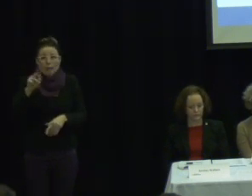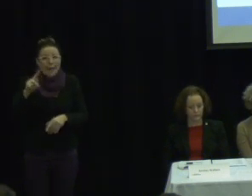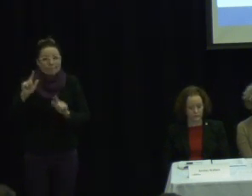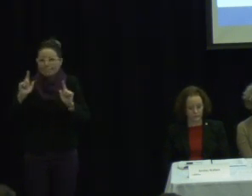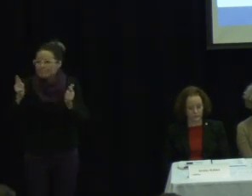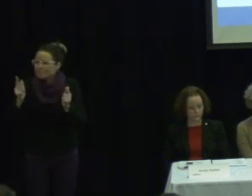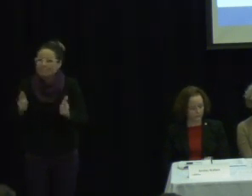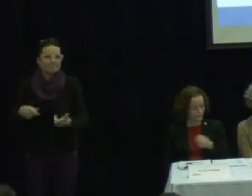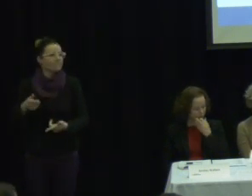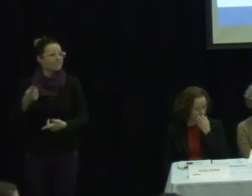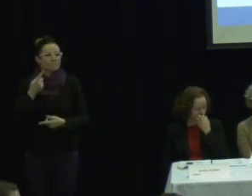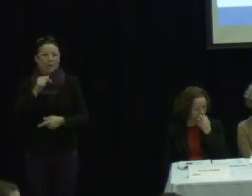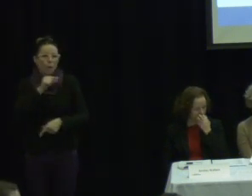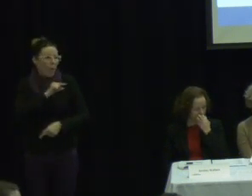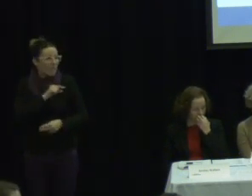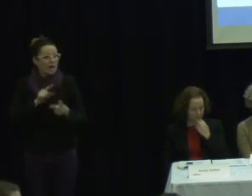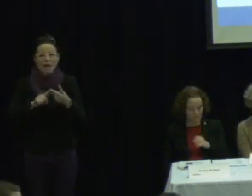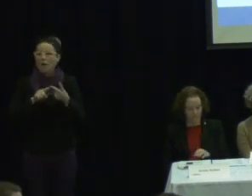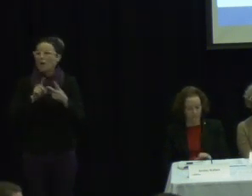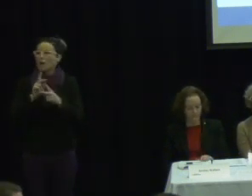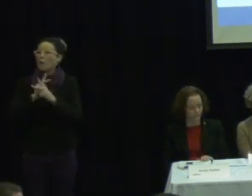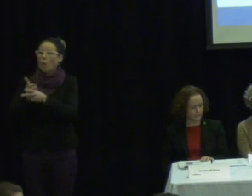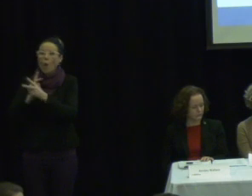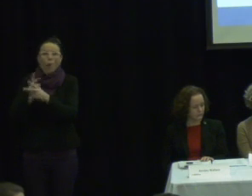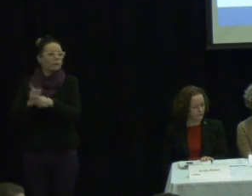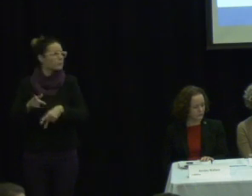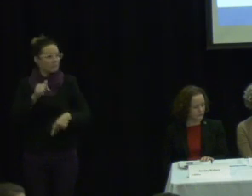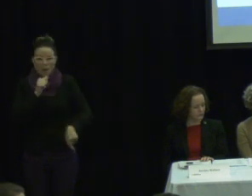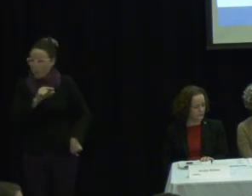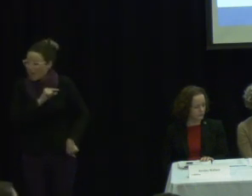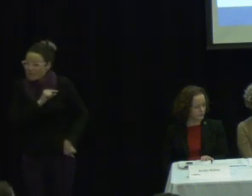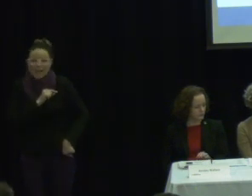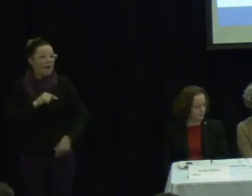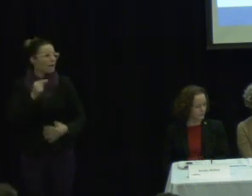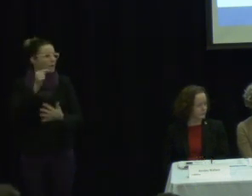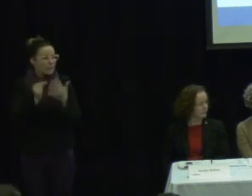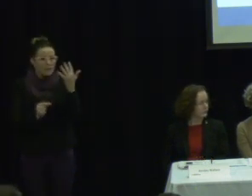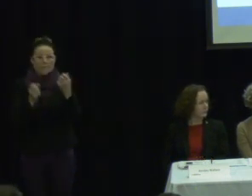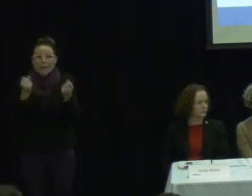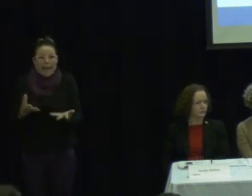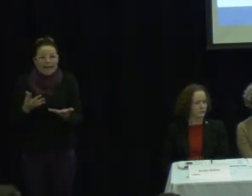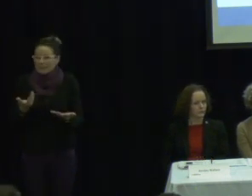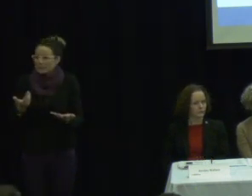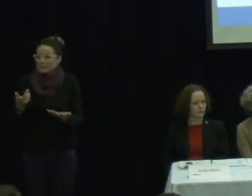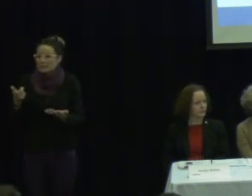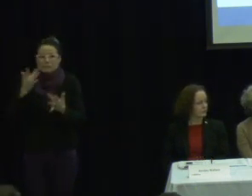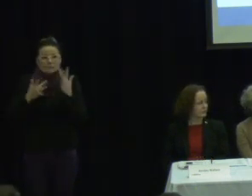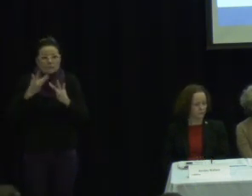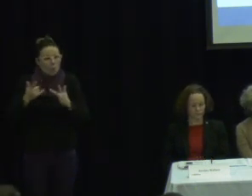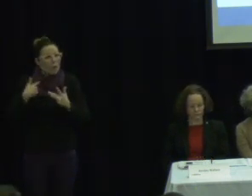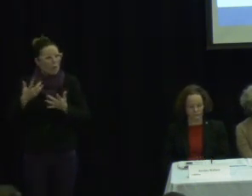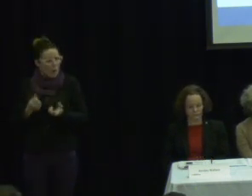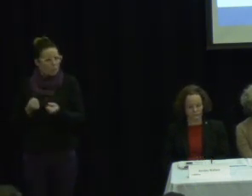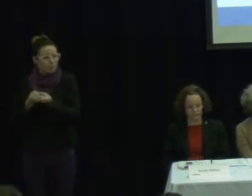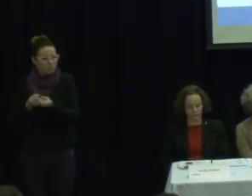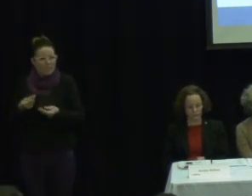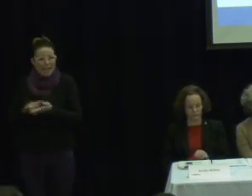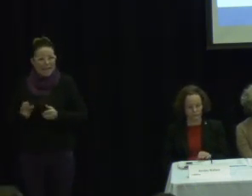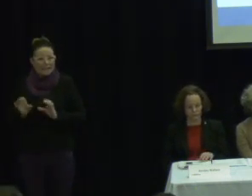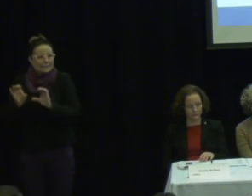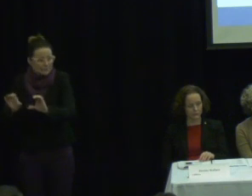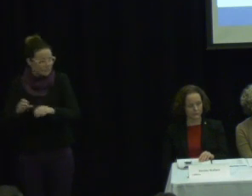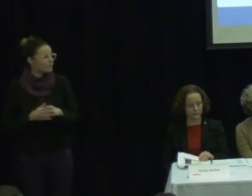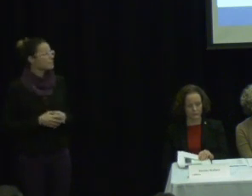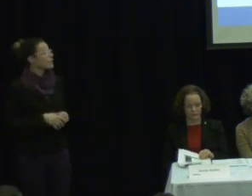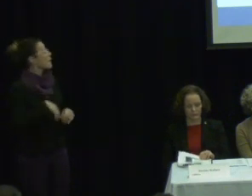and loans and all the things that actually work for making college affordable. And finally, equity and social justice. Thanks